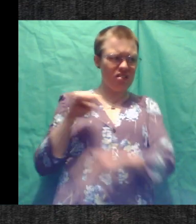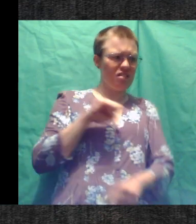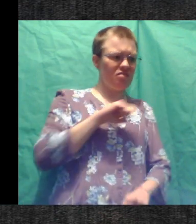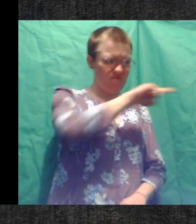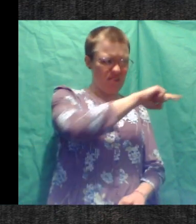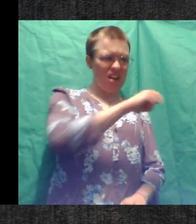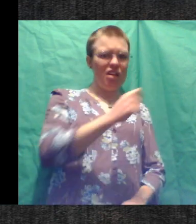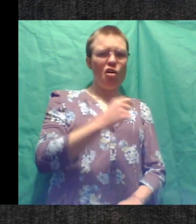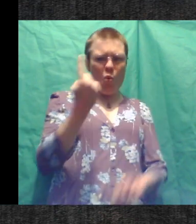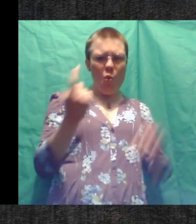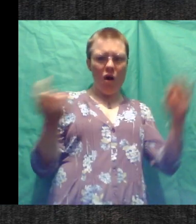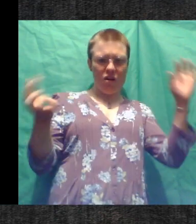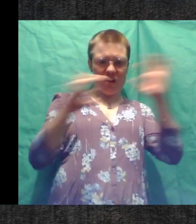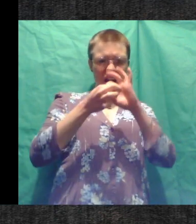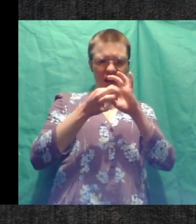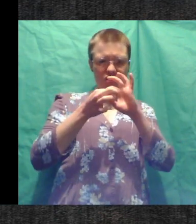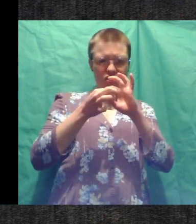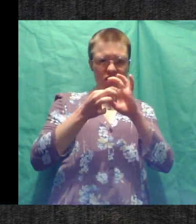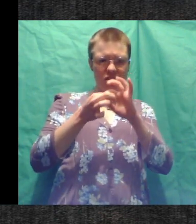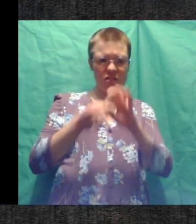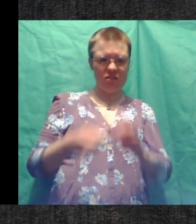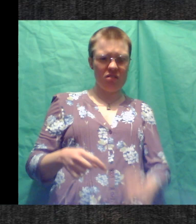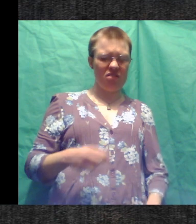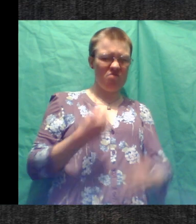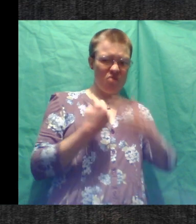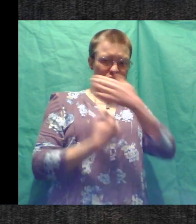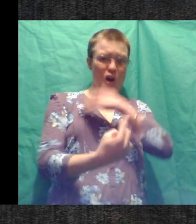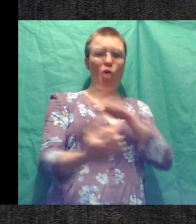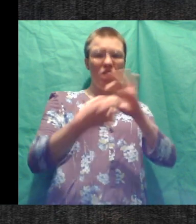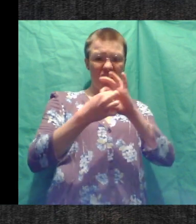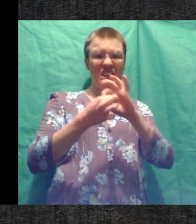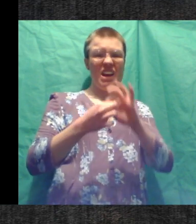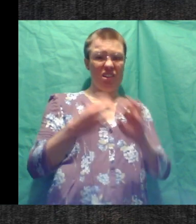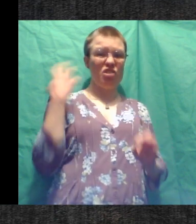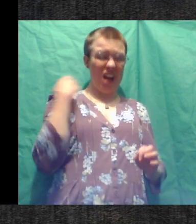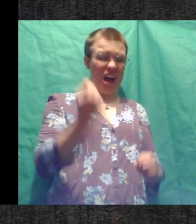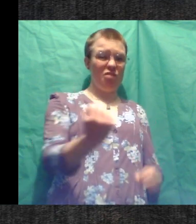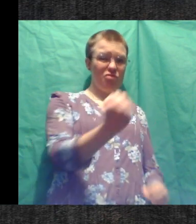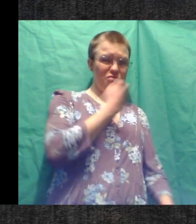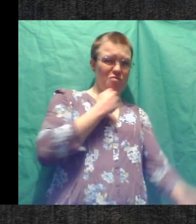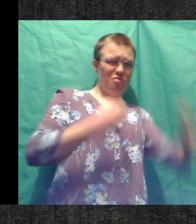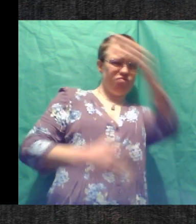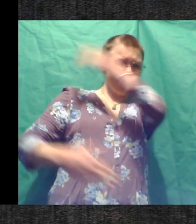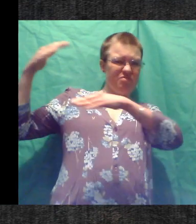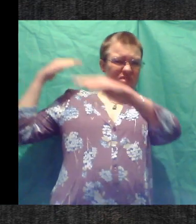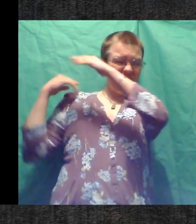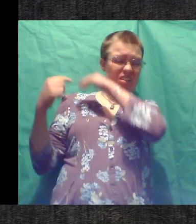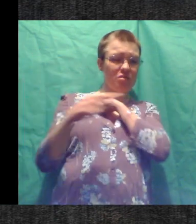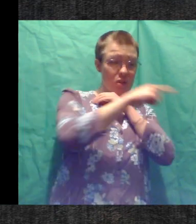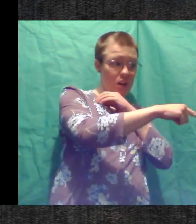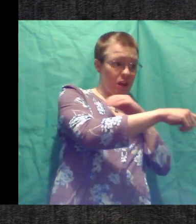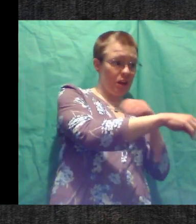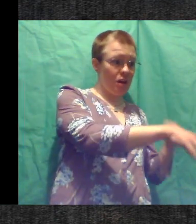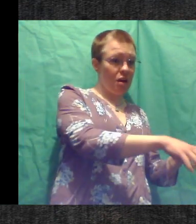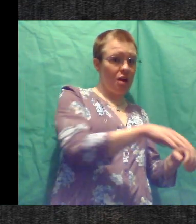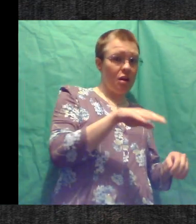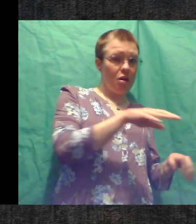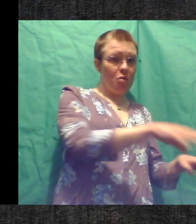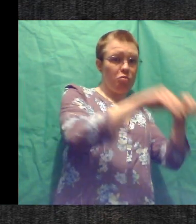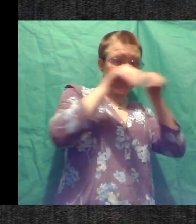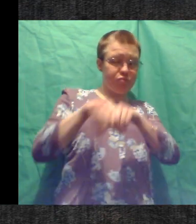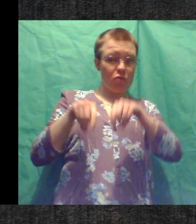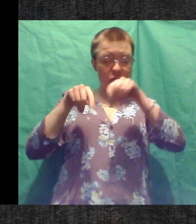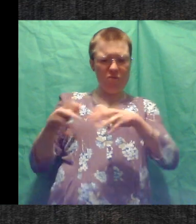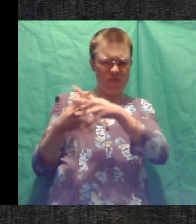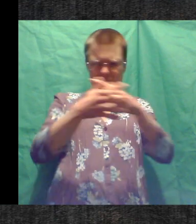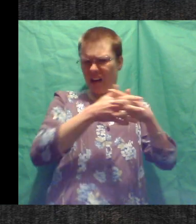protected me. He's my one connection. The only connection I have to my past.